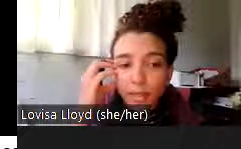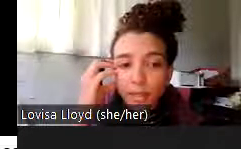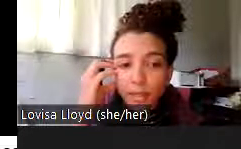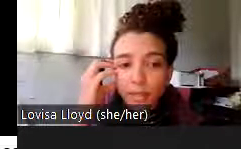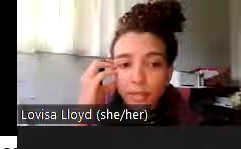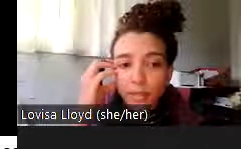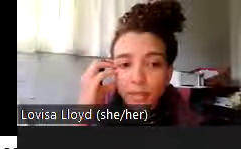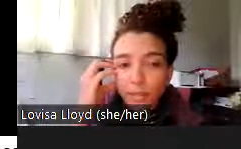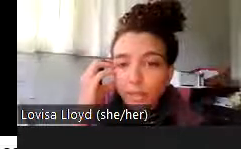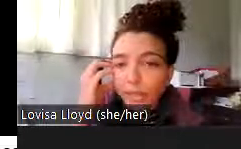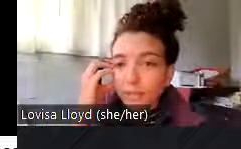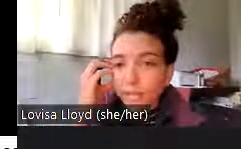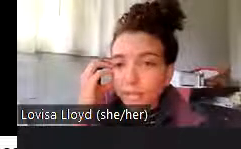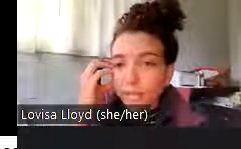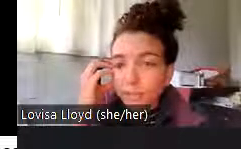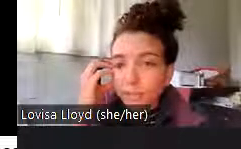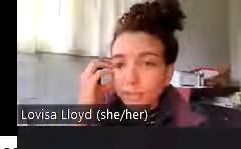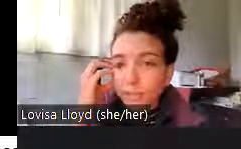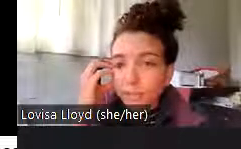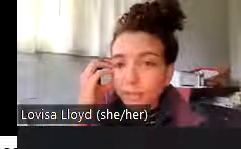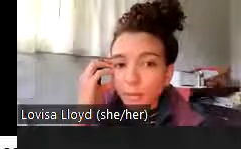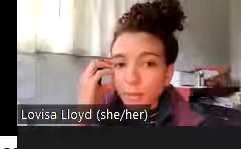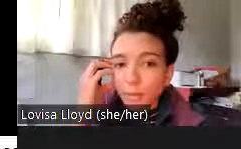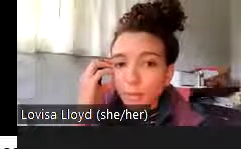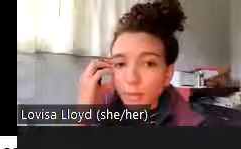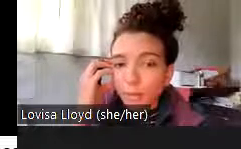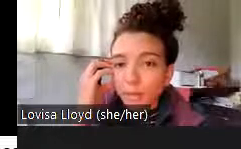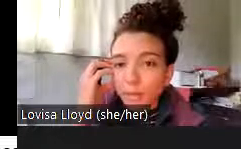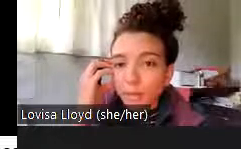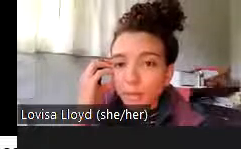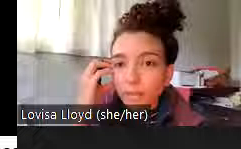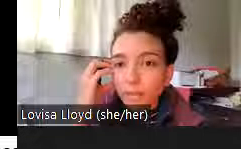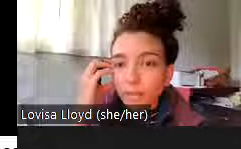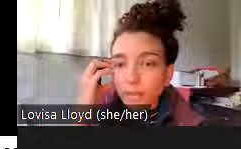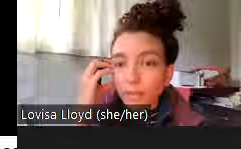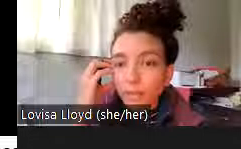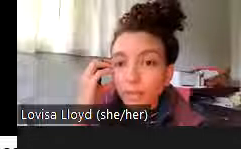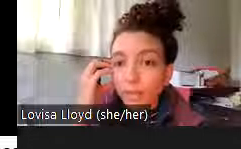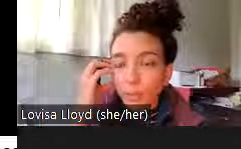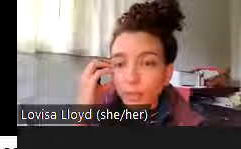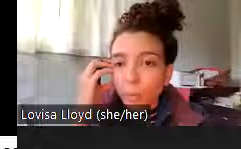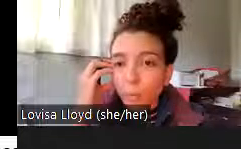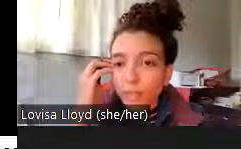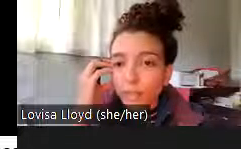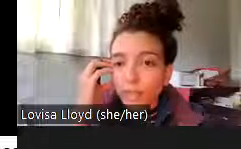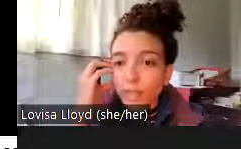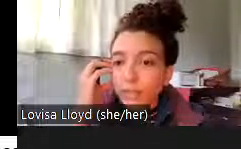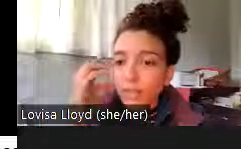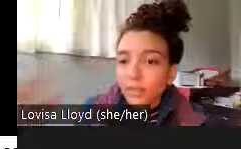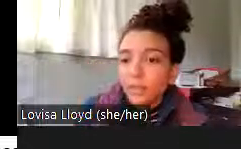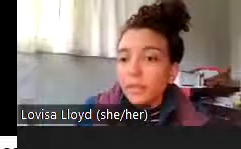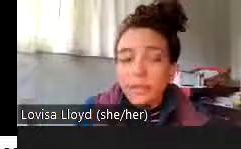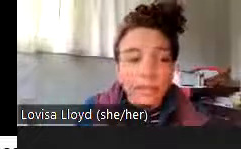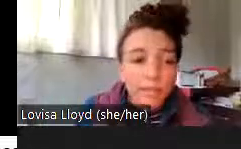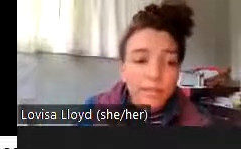I don't think that it's intended to be anything more than a strongly worded warning.